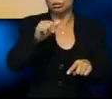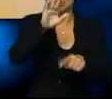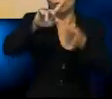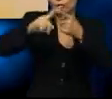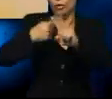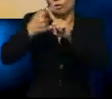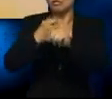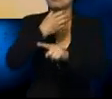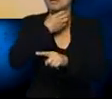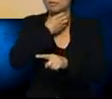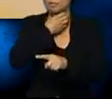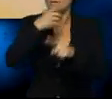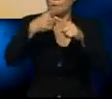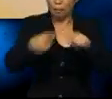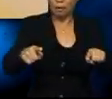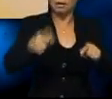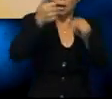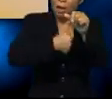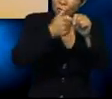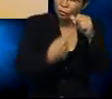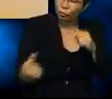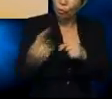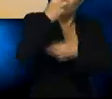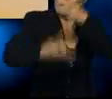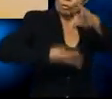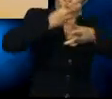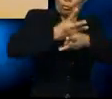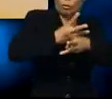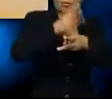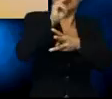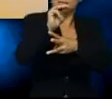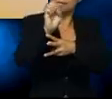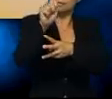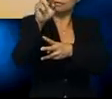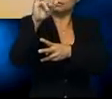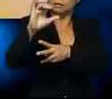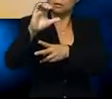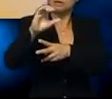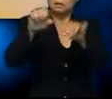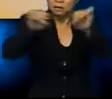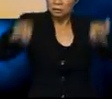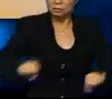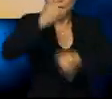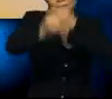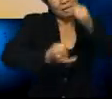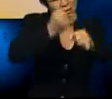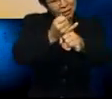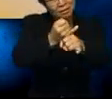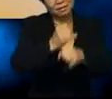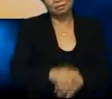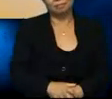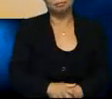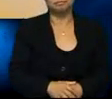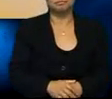But it is not just your friend from Ipoh, but everyone around the world, as the metric system is international.